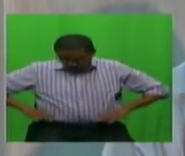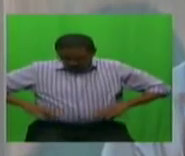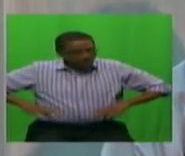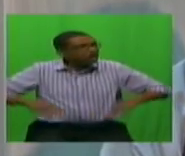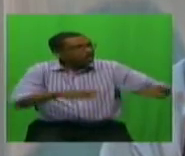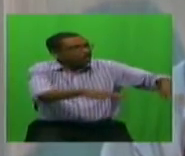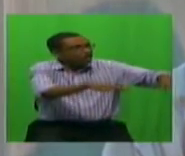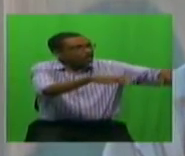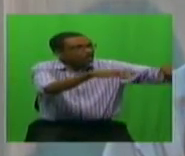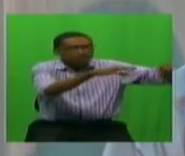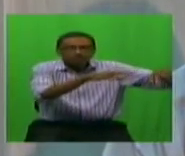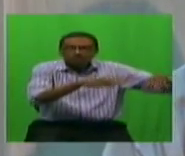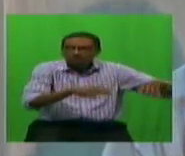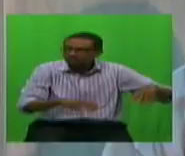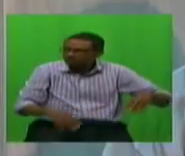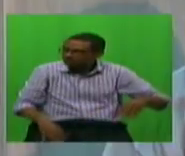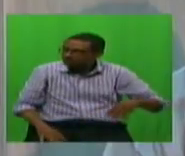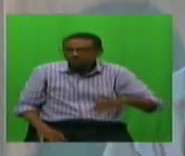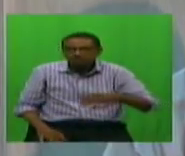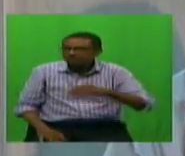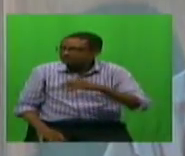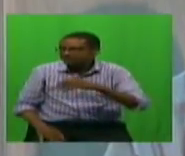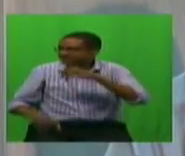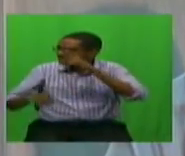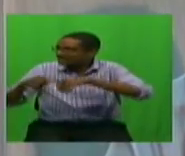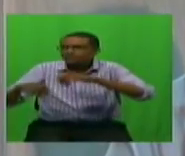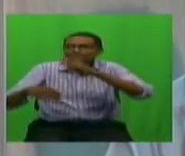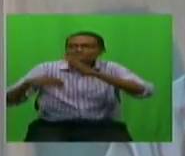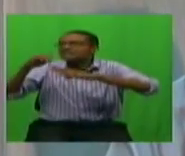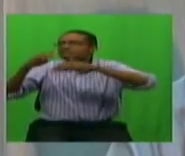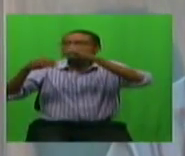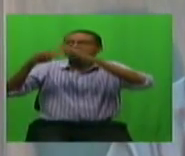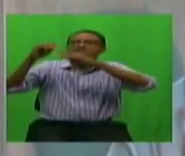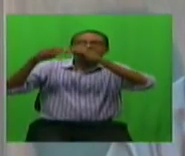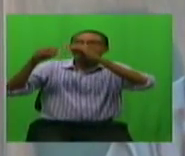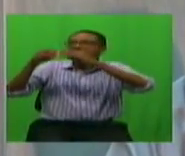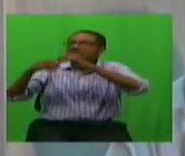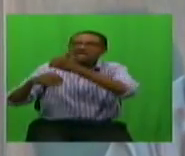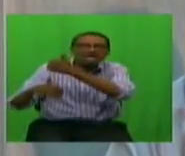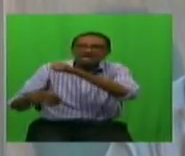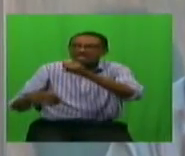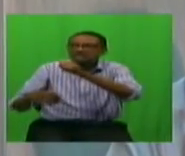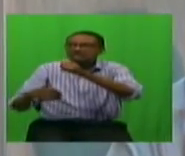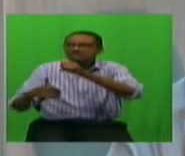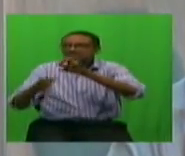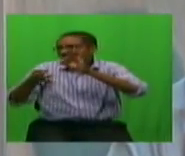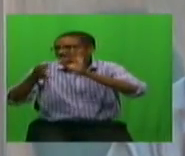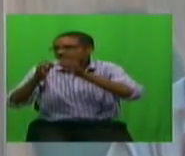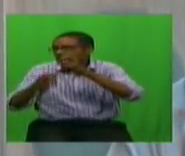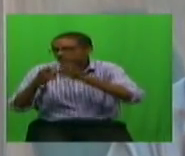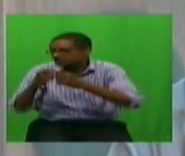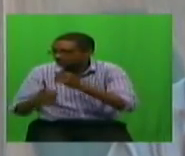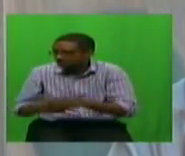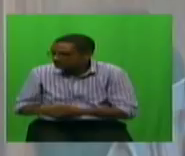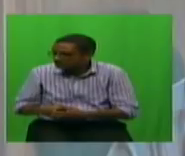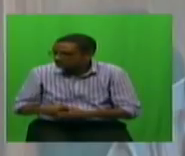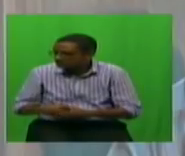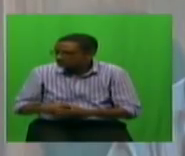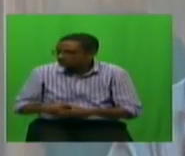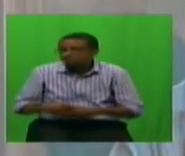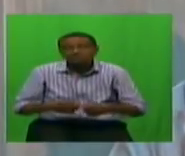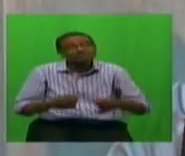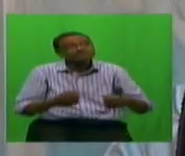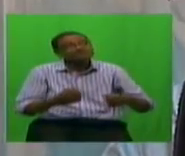no infrastructure that you can build sometimes to deal with Mother Nature. So the amount of rainfall that fell, I don't know if it's